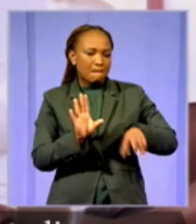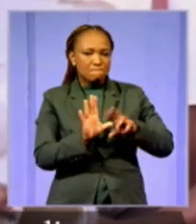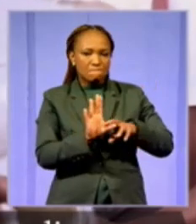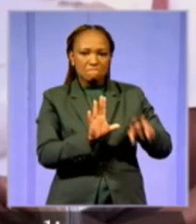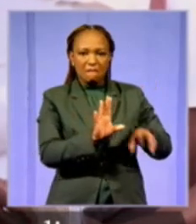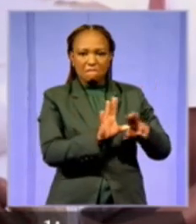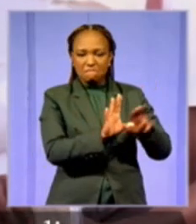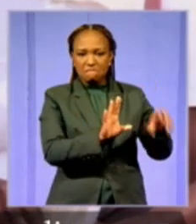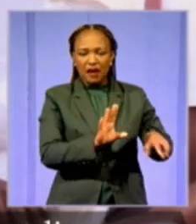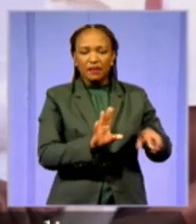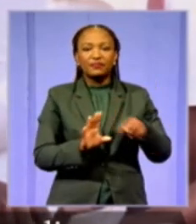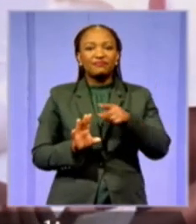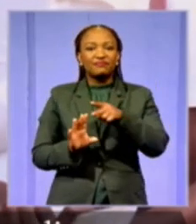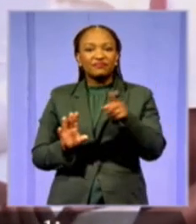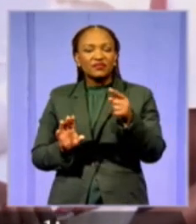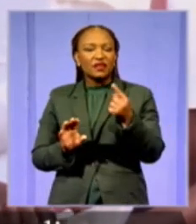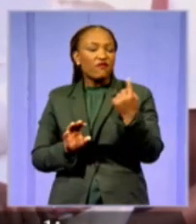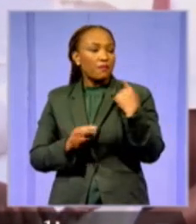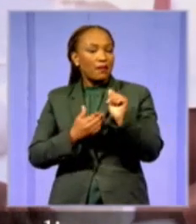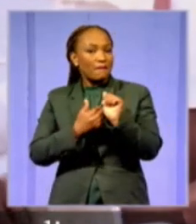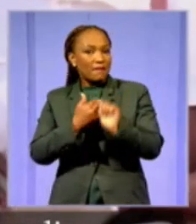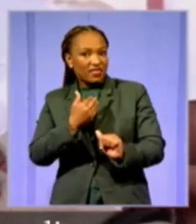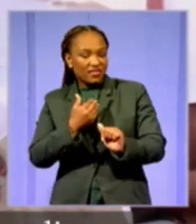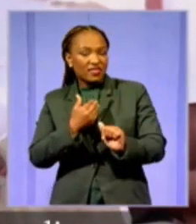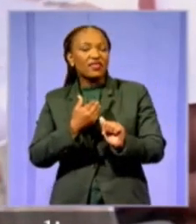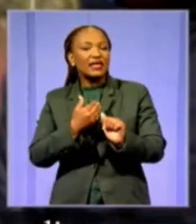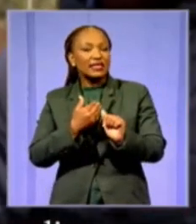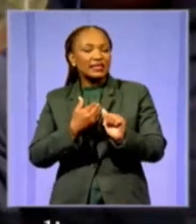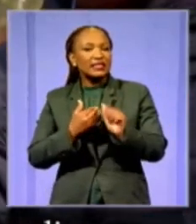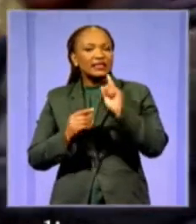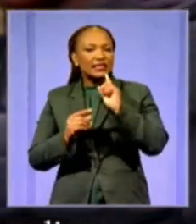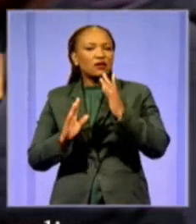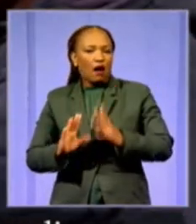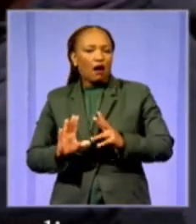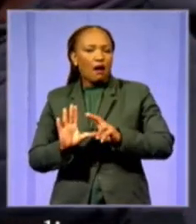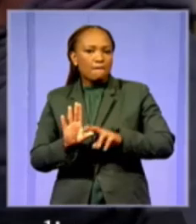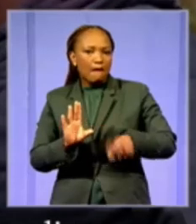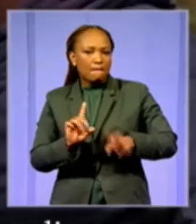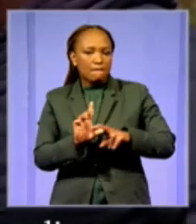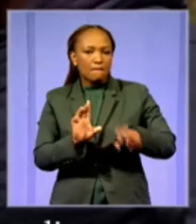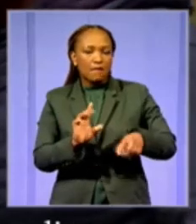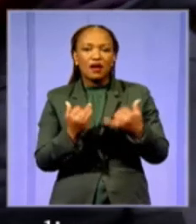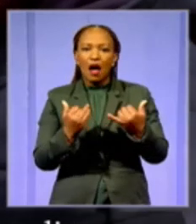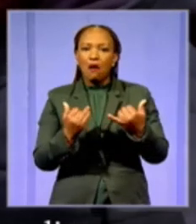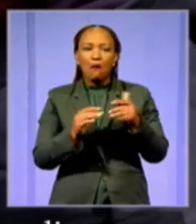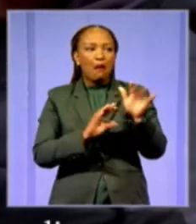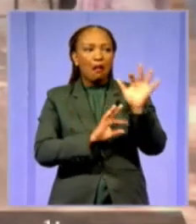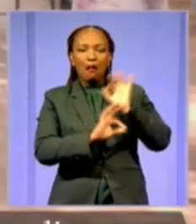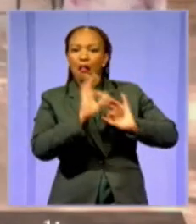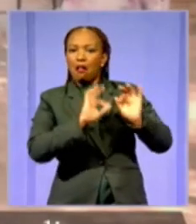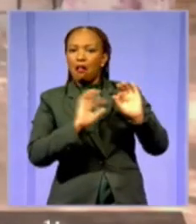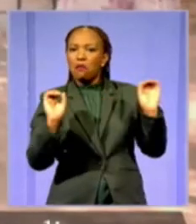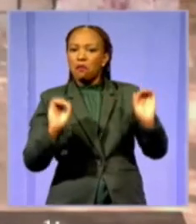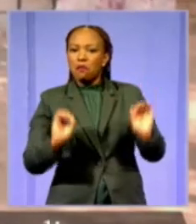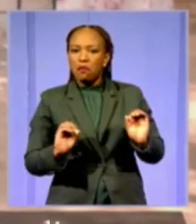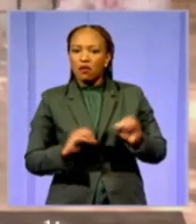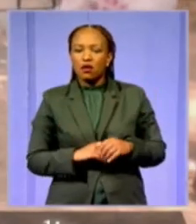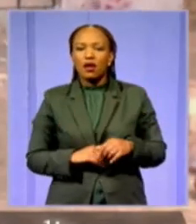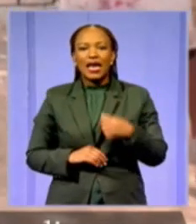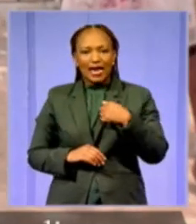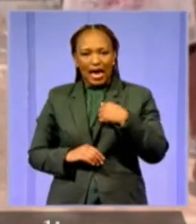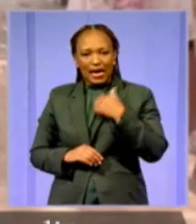ga barutwana go simolotse kgwedi e fetileng, mme ba tshongwa ke gore ga gona ope yo ba rerisang. Nna ntho ke batlang fela ke batla